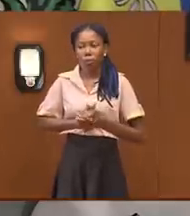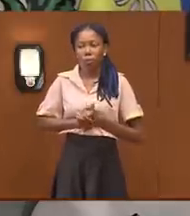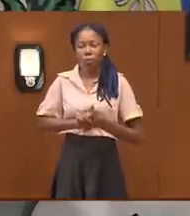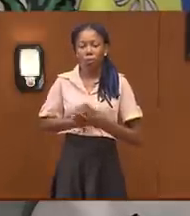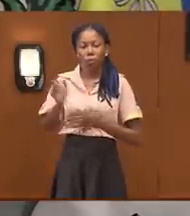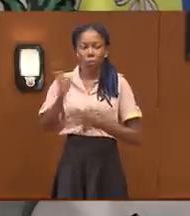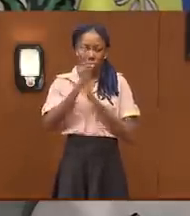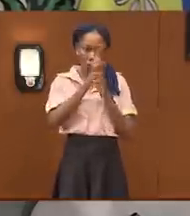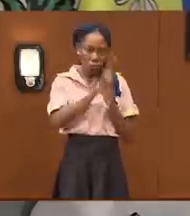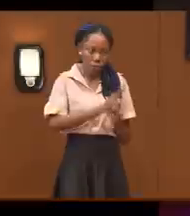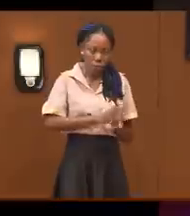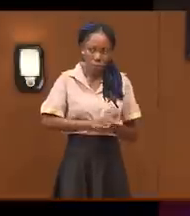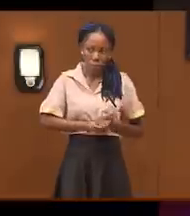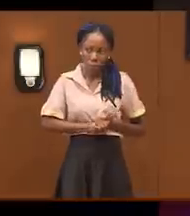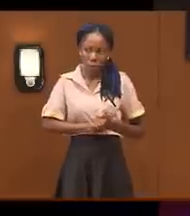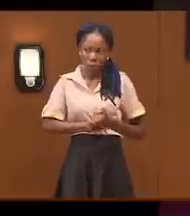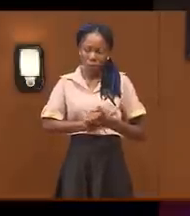Your Honor, ma'am.